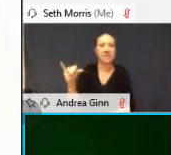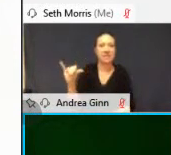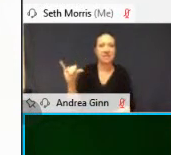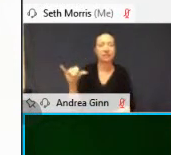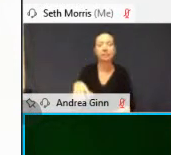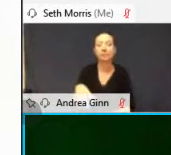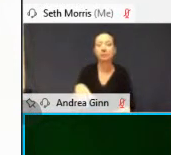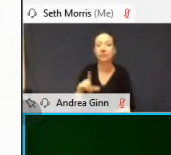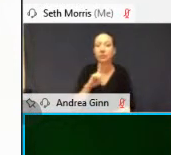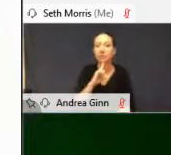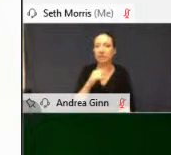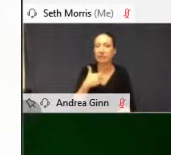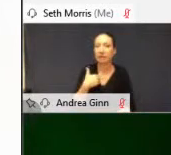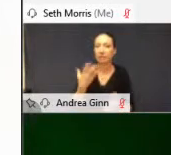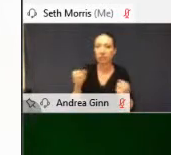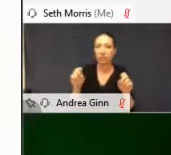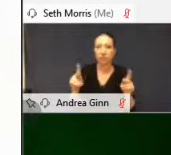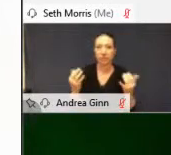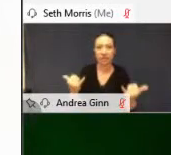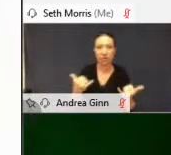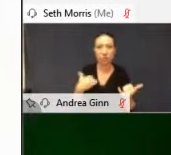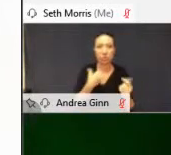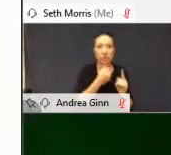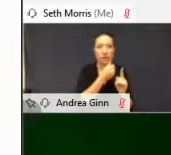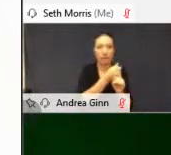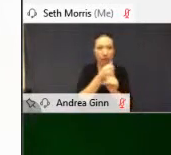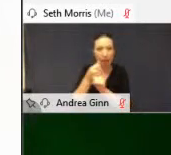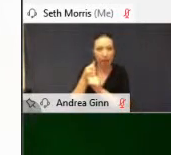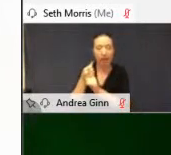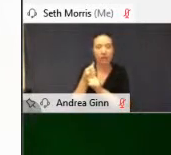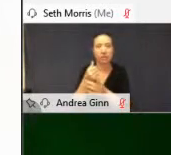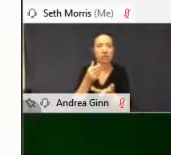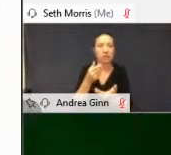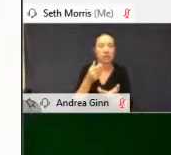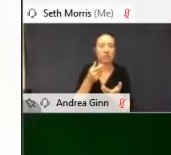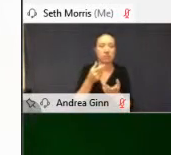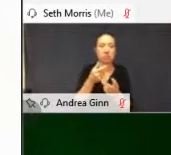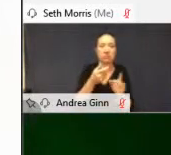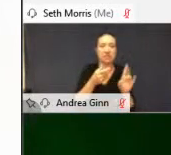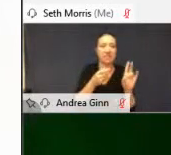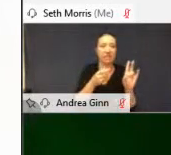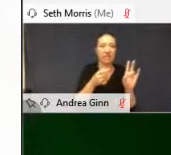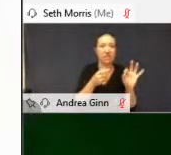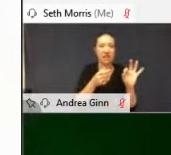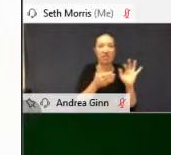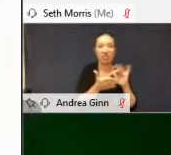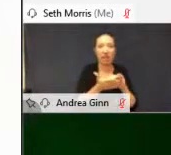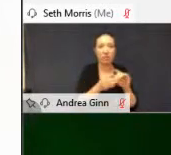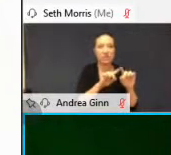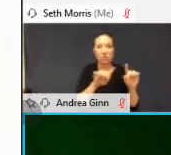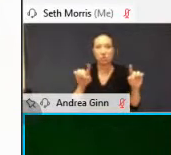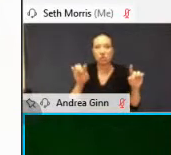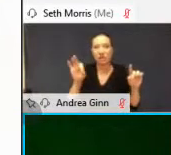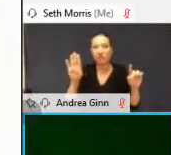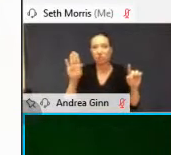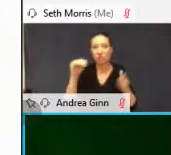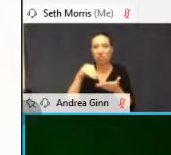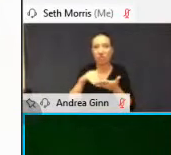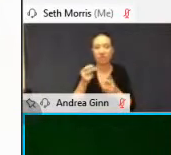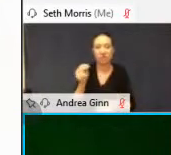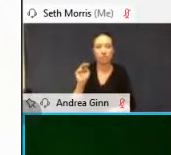the opportunity to impact anywhere from 79,000 to 94,000 New Mexicans